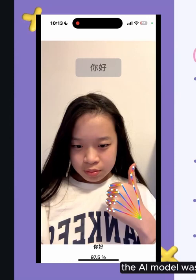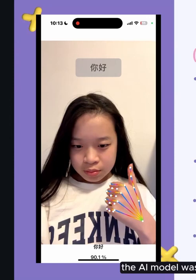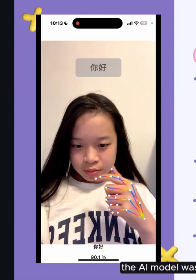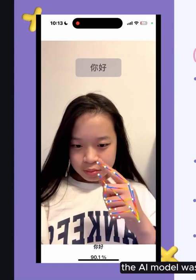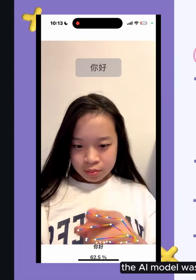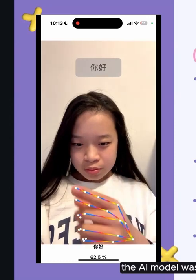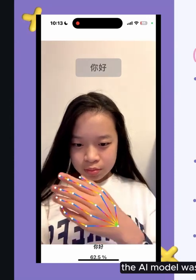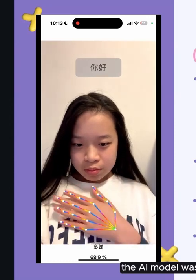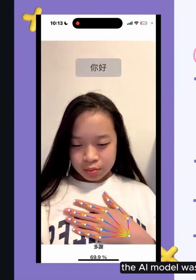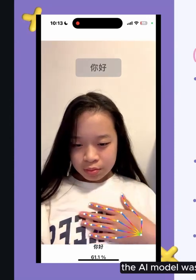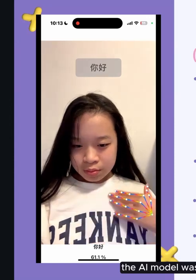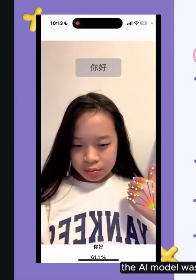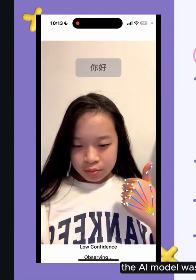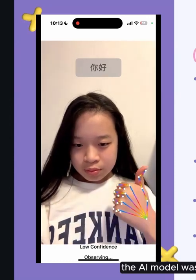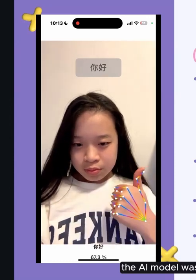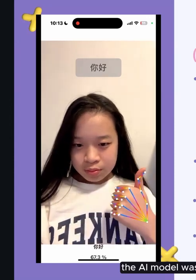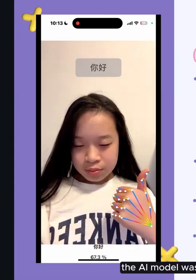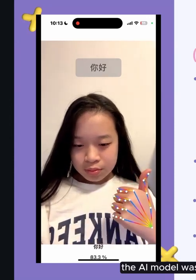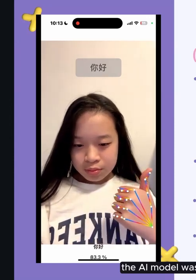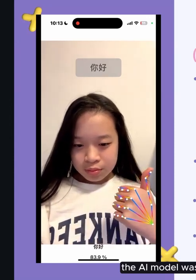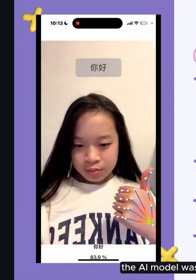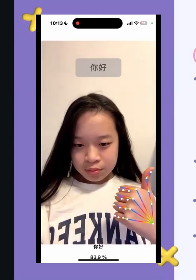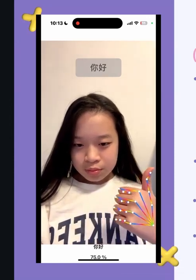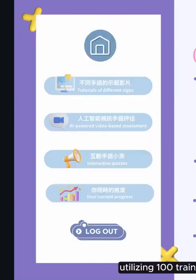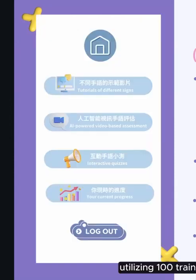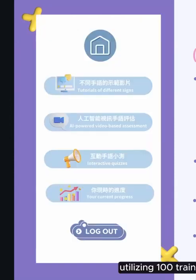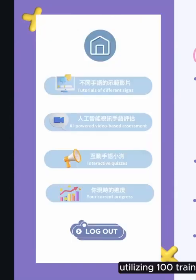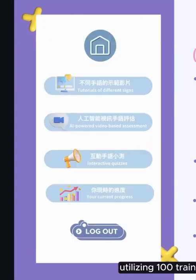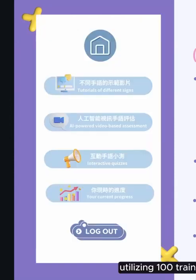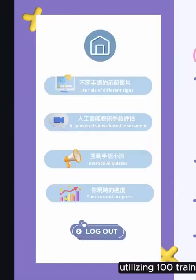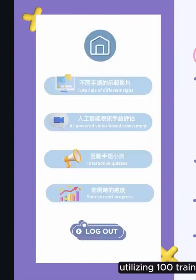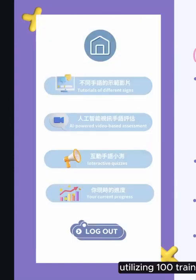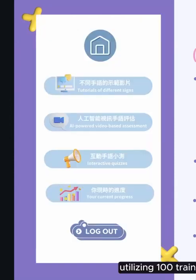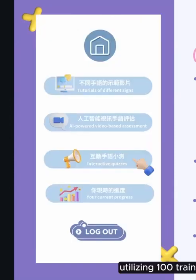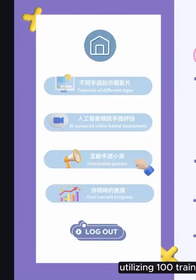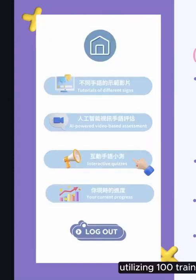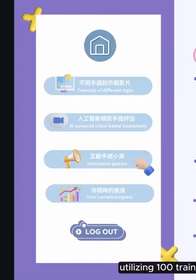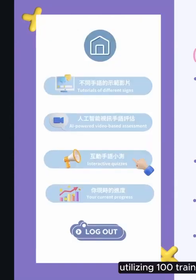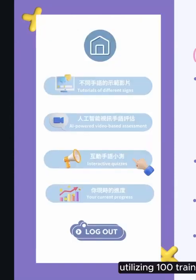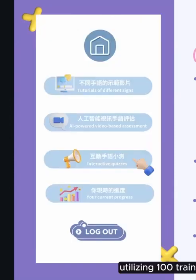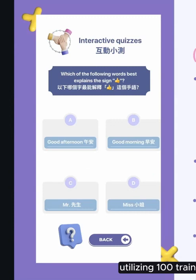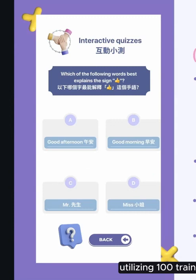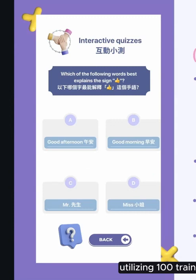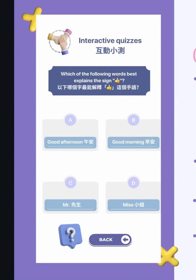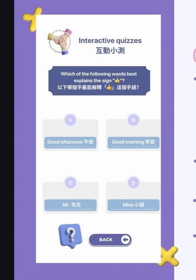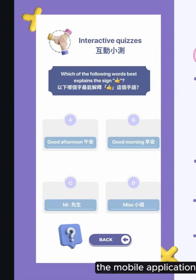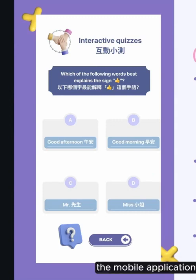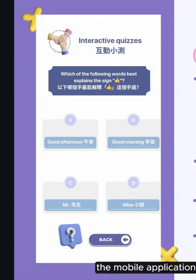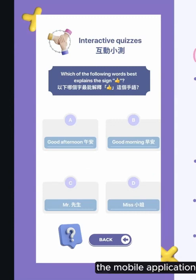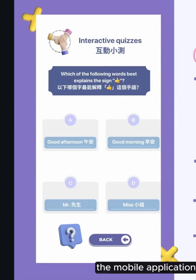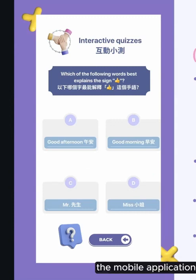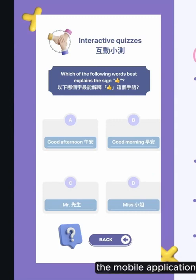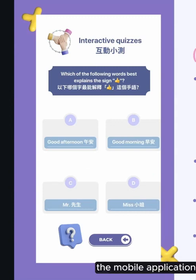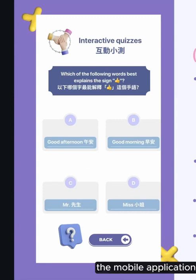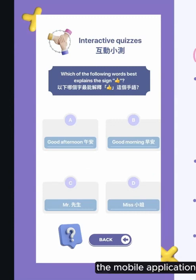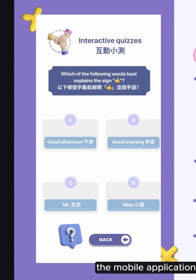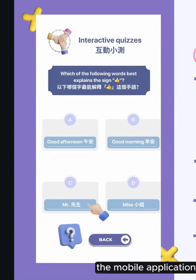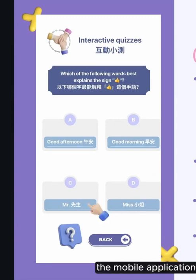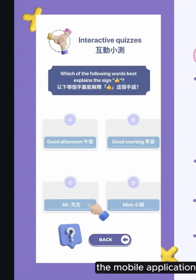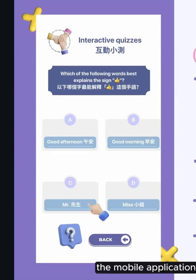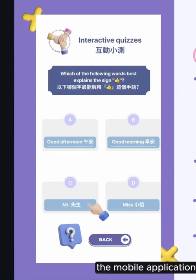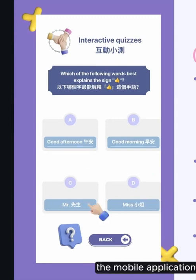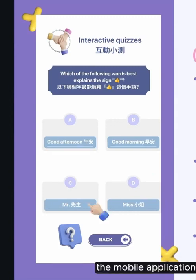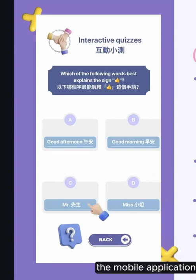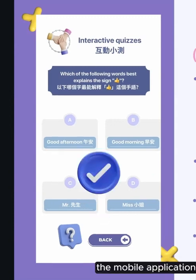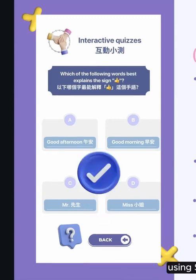The AI model was trained using CreateML, utilizing 100 training videos for each word. The mobile application was